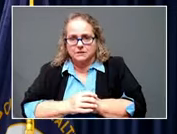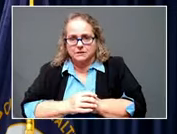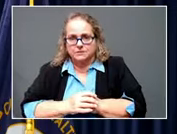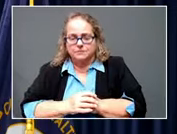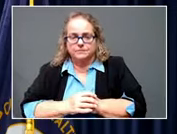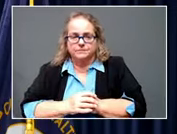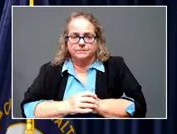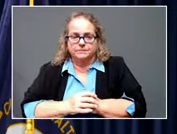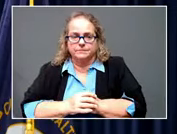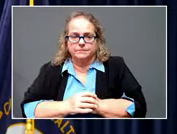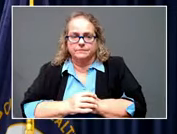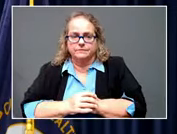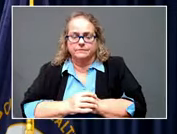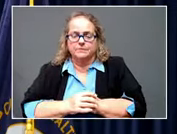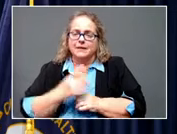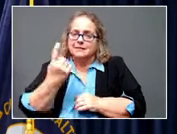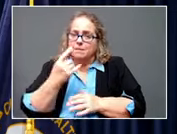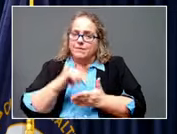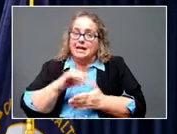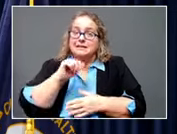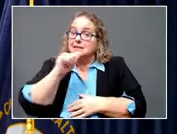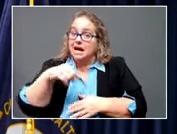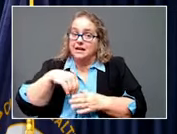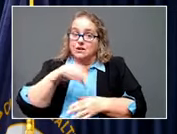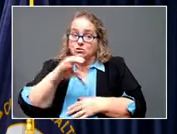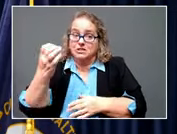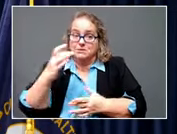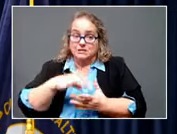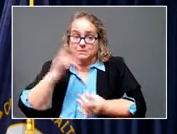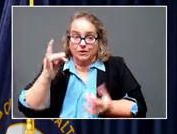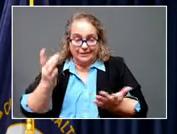And something that is not in the Christmas spirit, we'll now move to our COVID update.